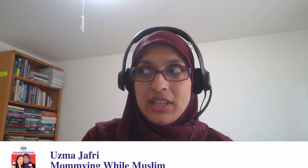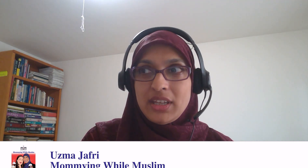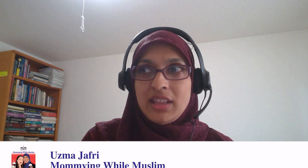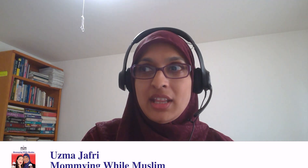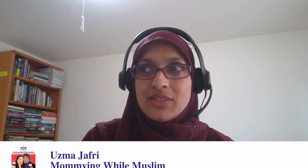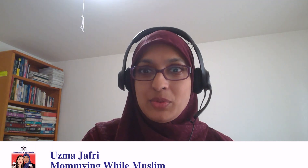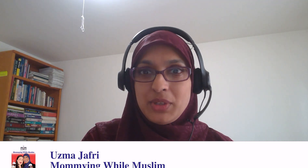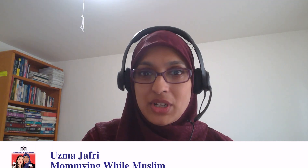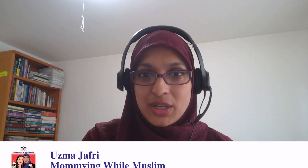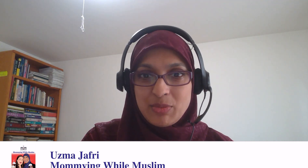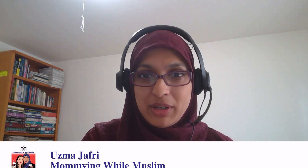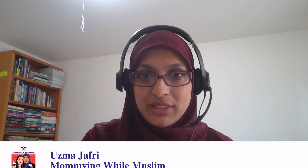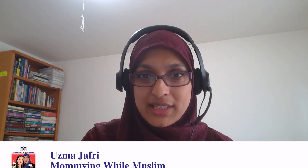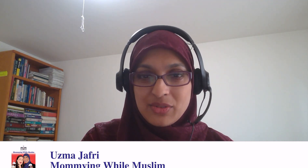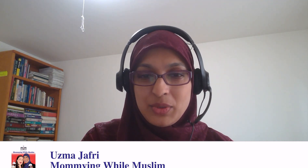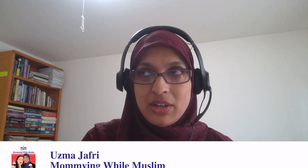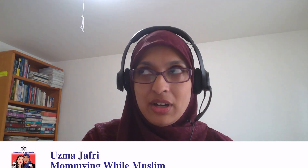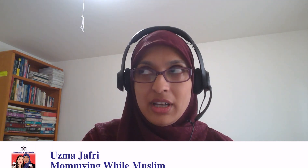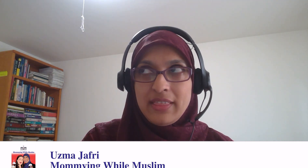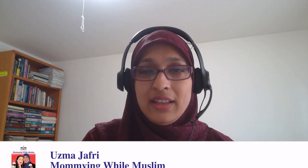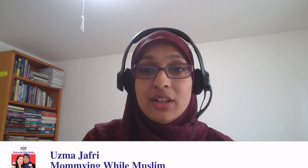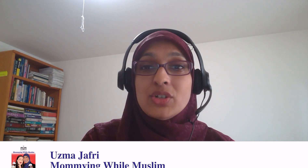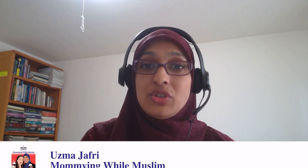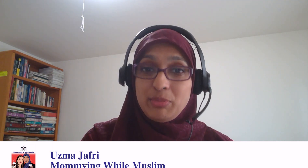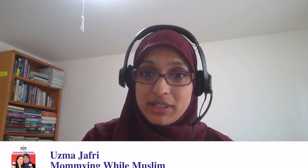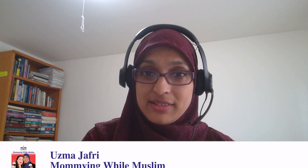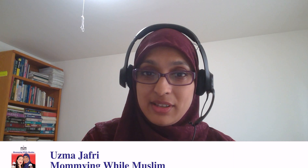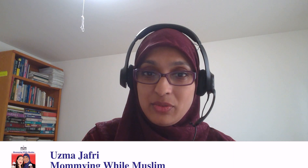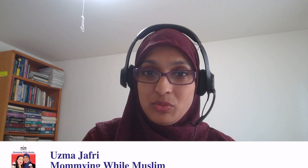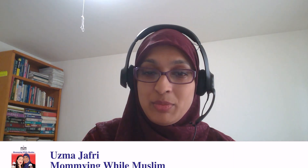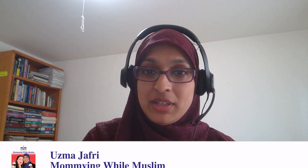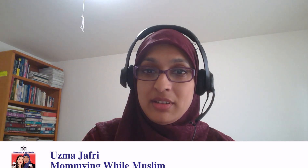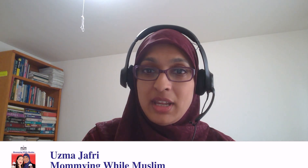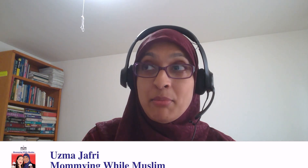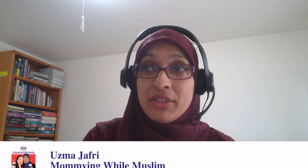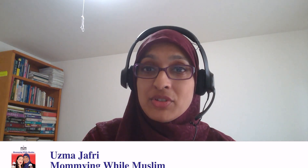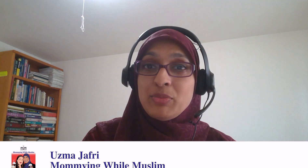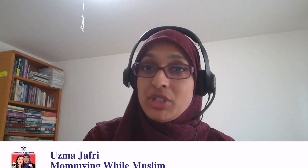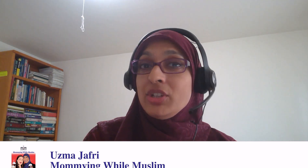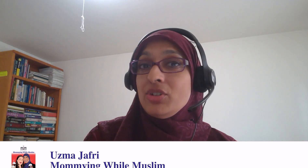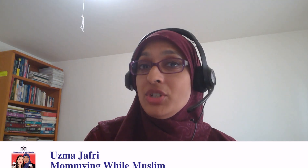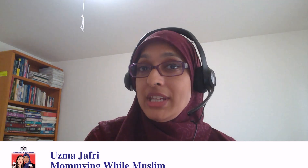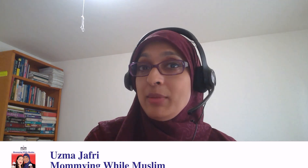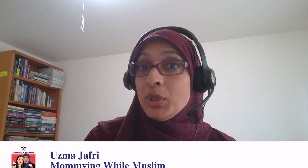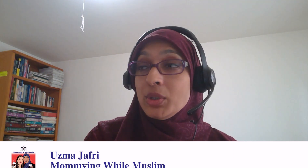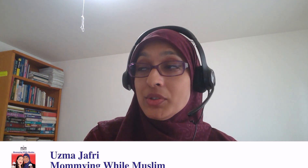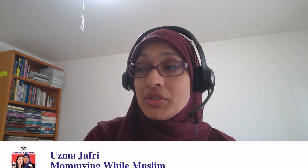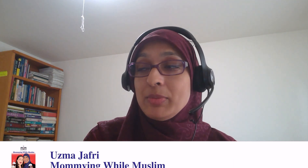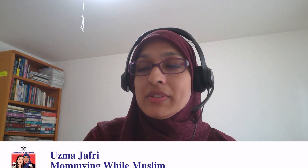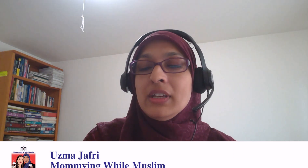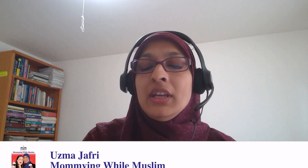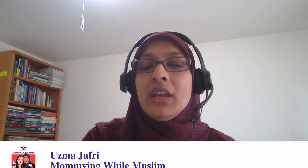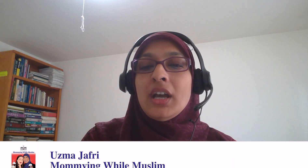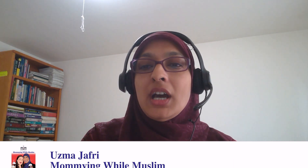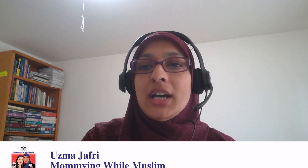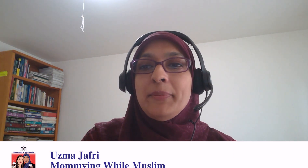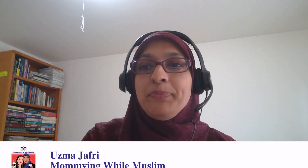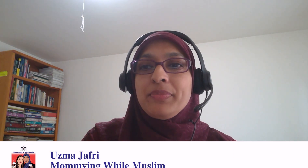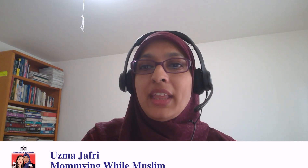week, and that's what we talked about last week, I think, on our soapbox, that women and mothers in particular should take more girl's trips.